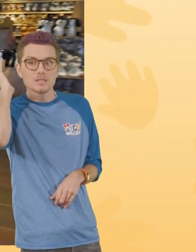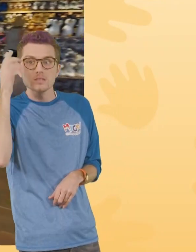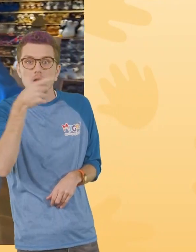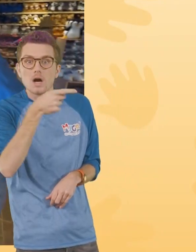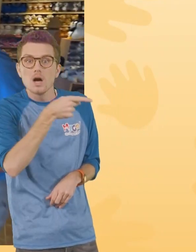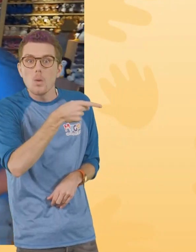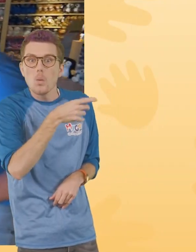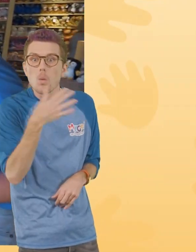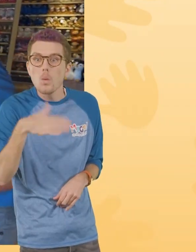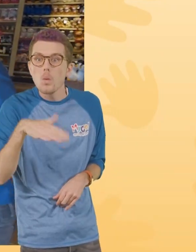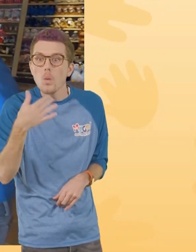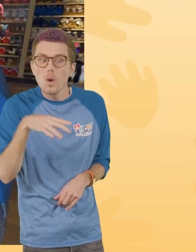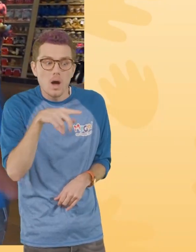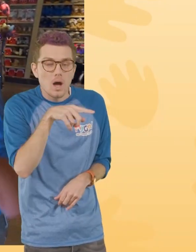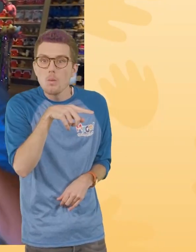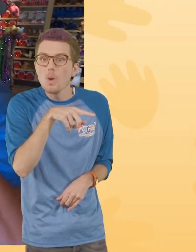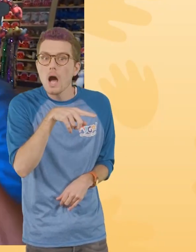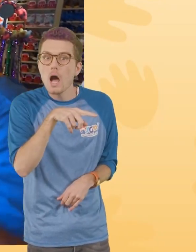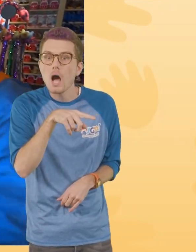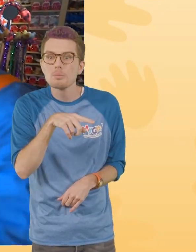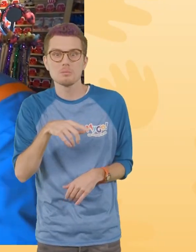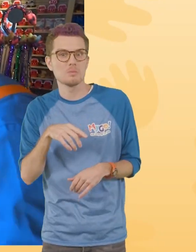A lion?